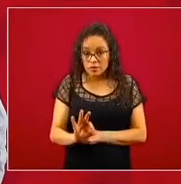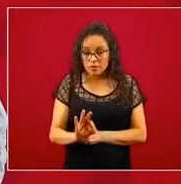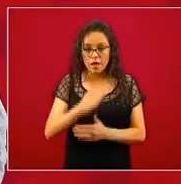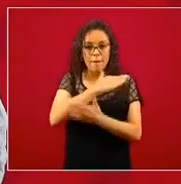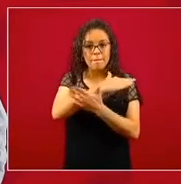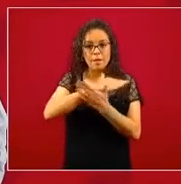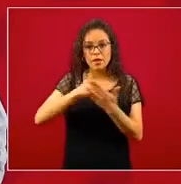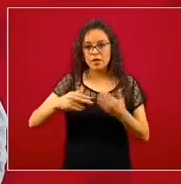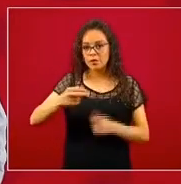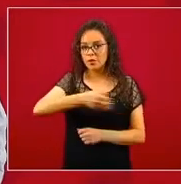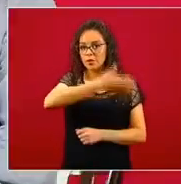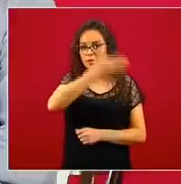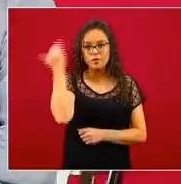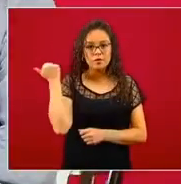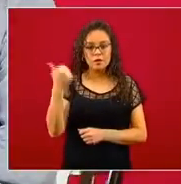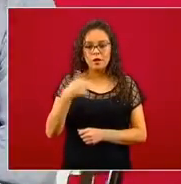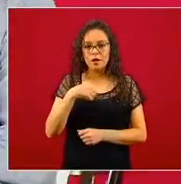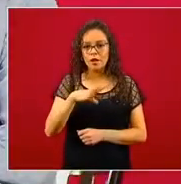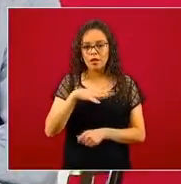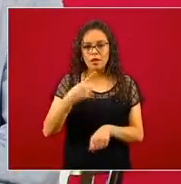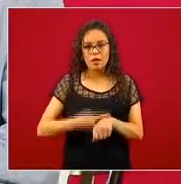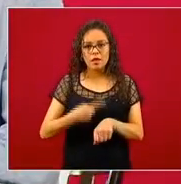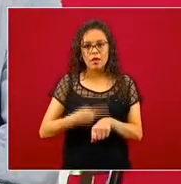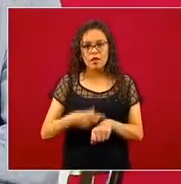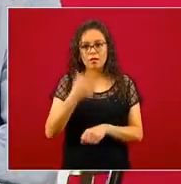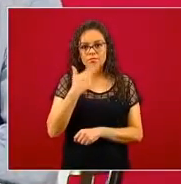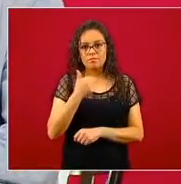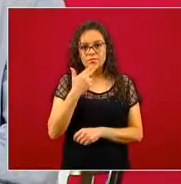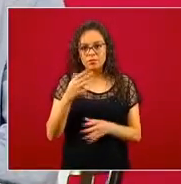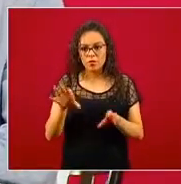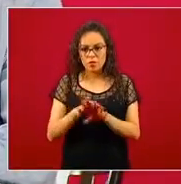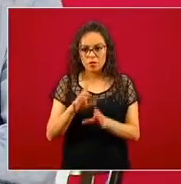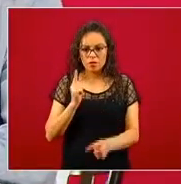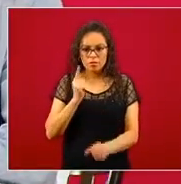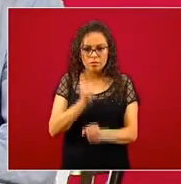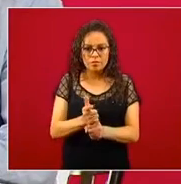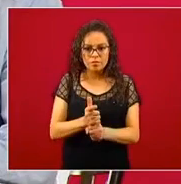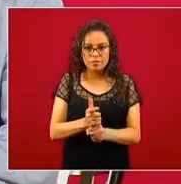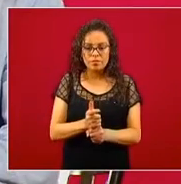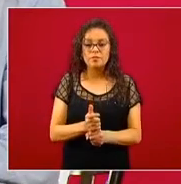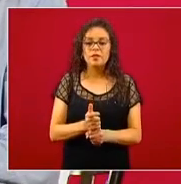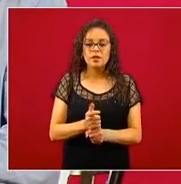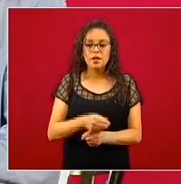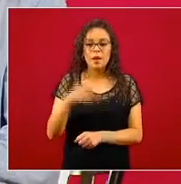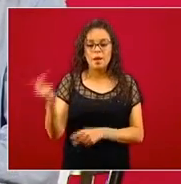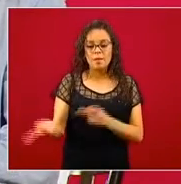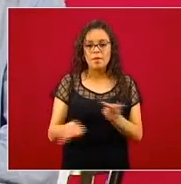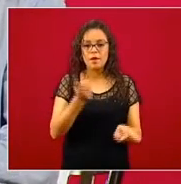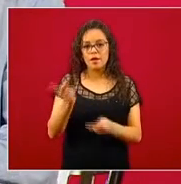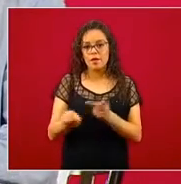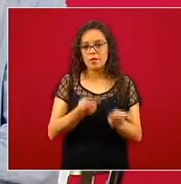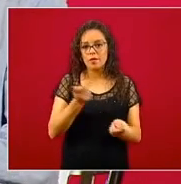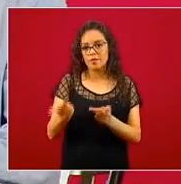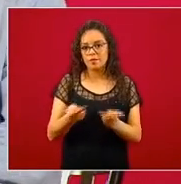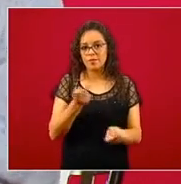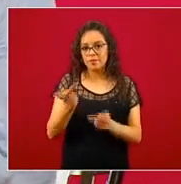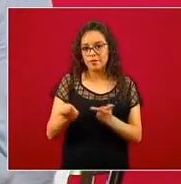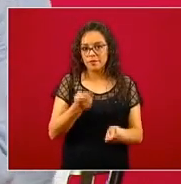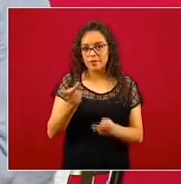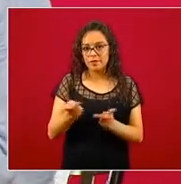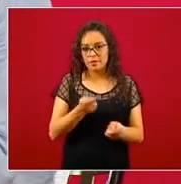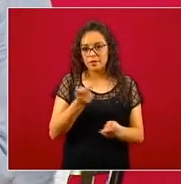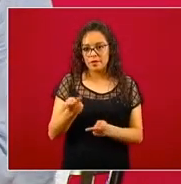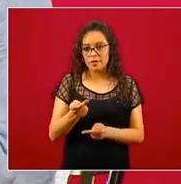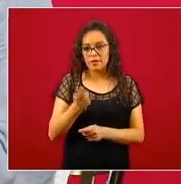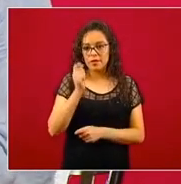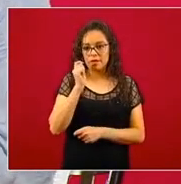population, half of them, didn't know they were diabetic, and they discovered it when the National Survey